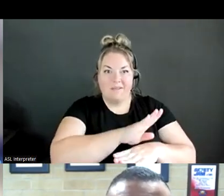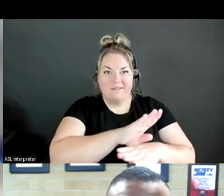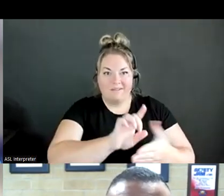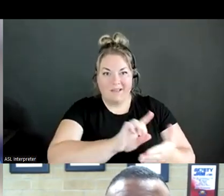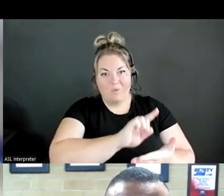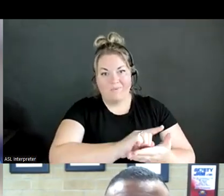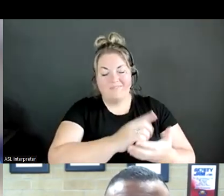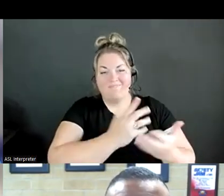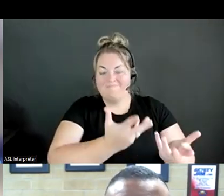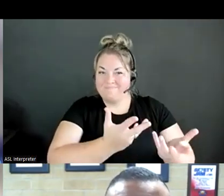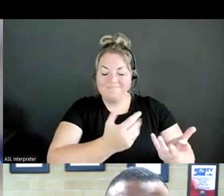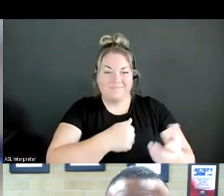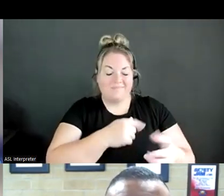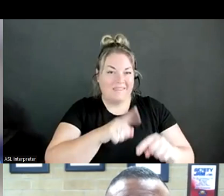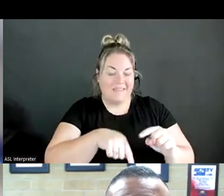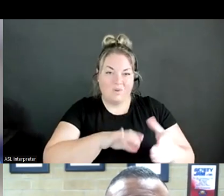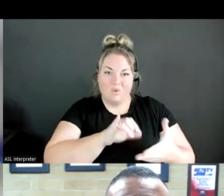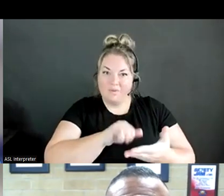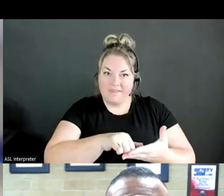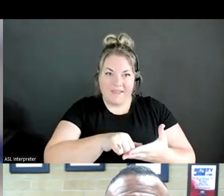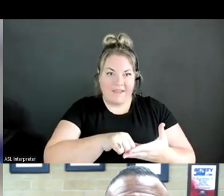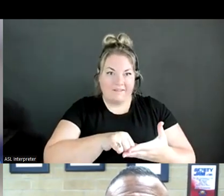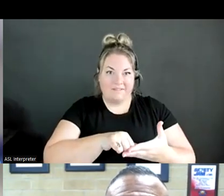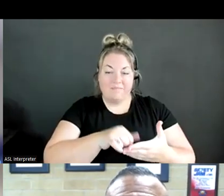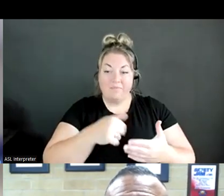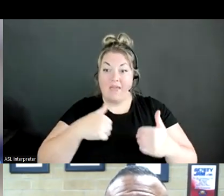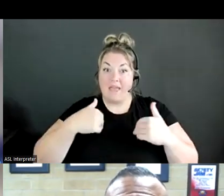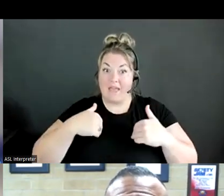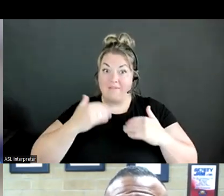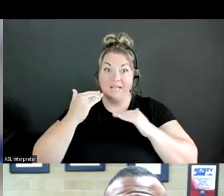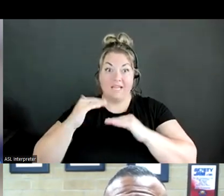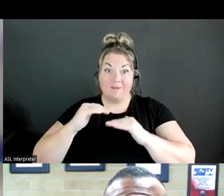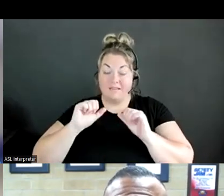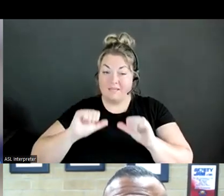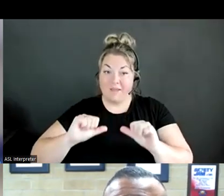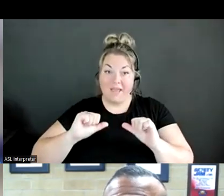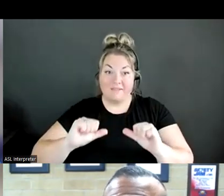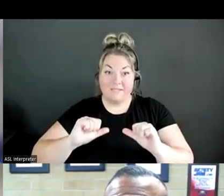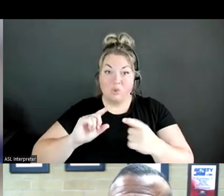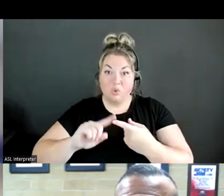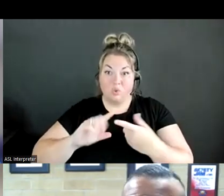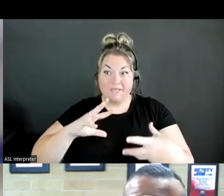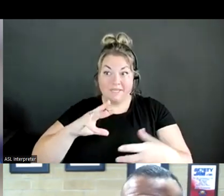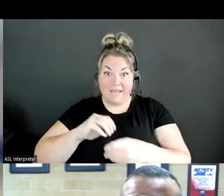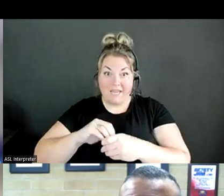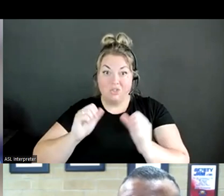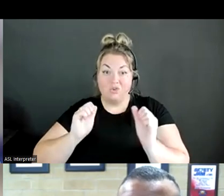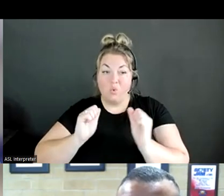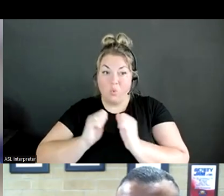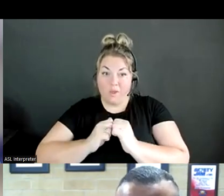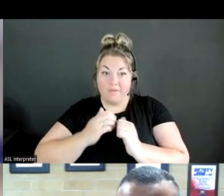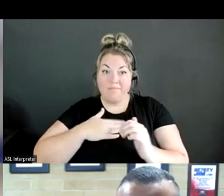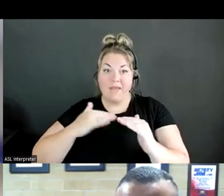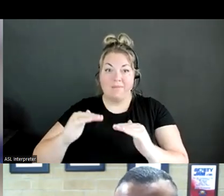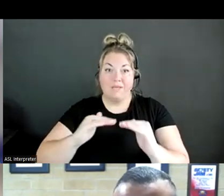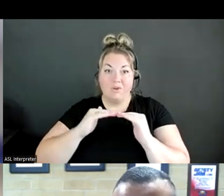hours. Like, I can't do that. I have a limited capacity to engage with my peers in